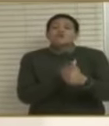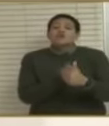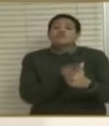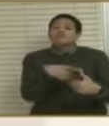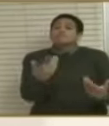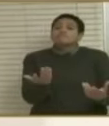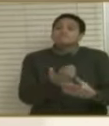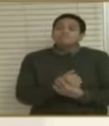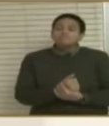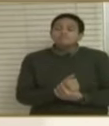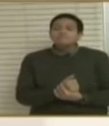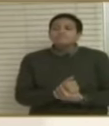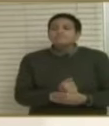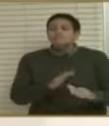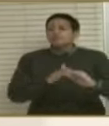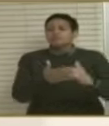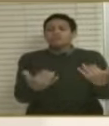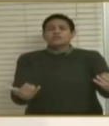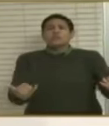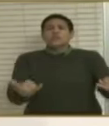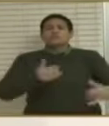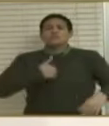Jamaica now has